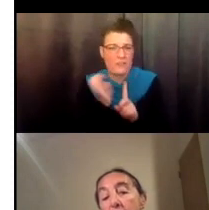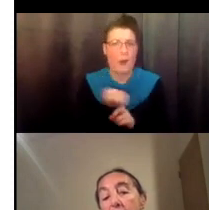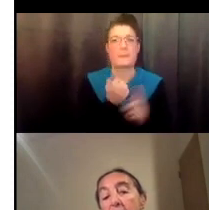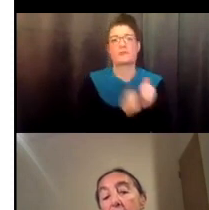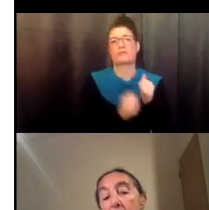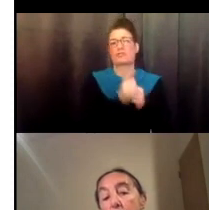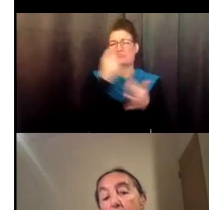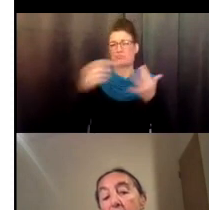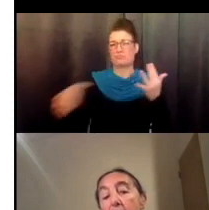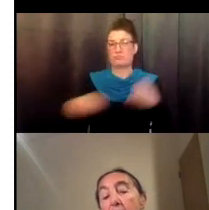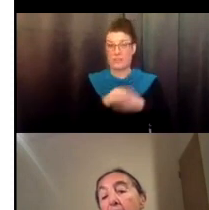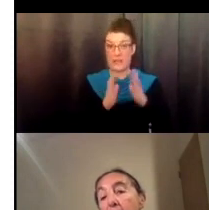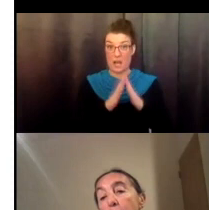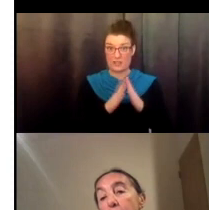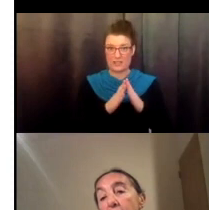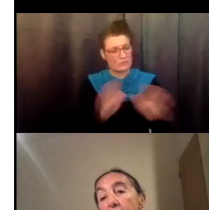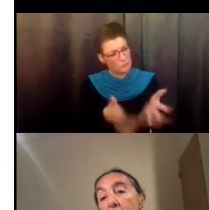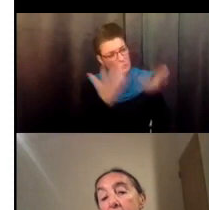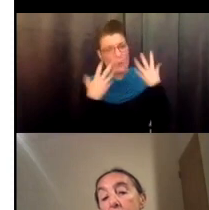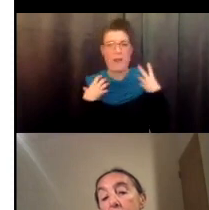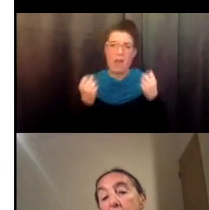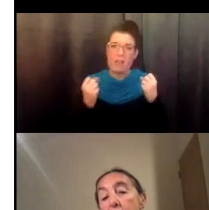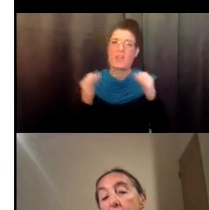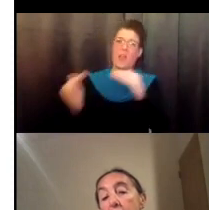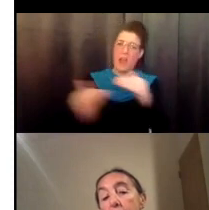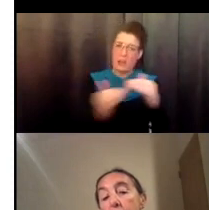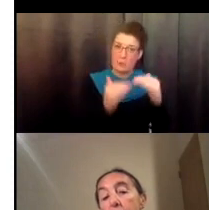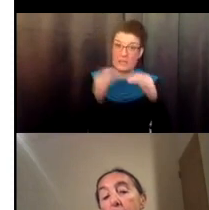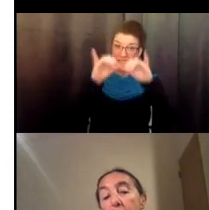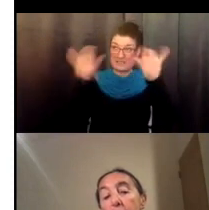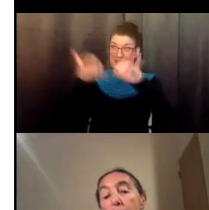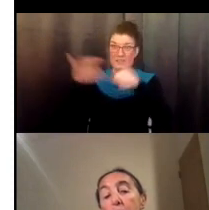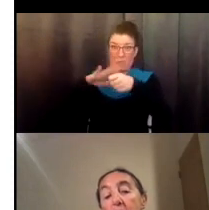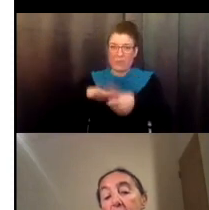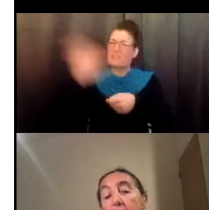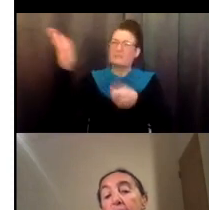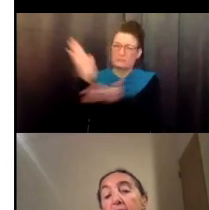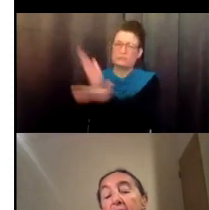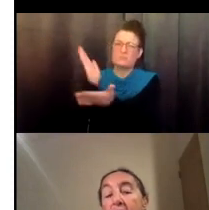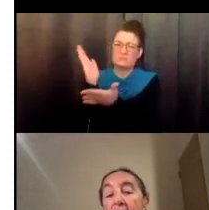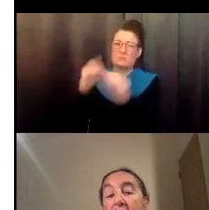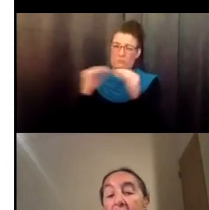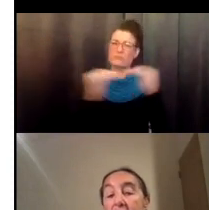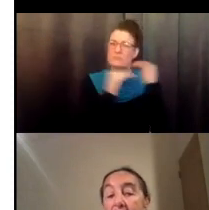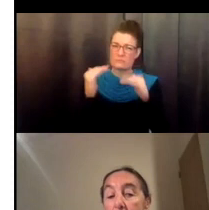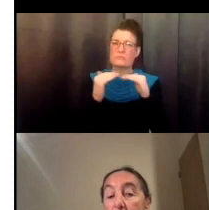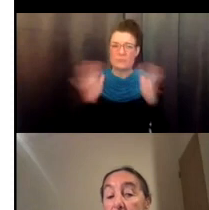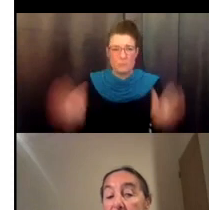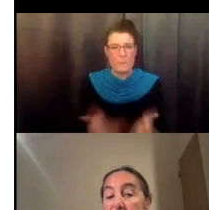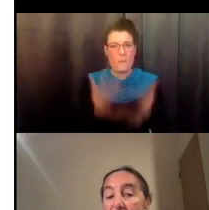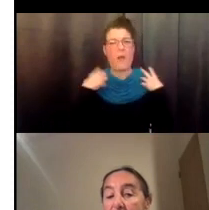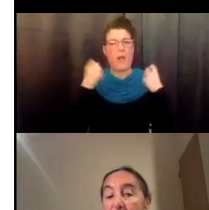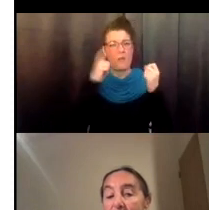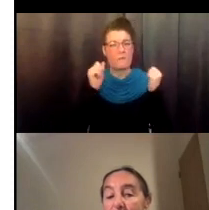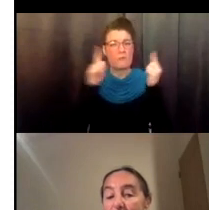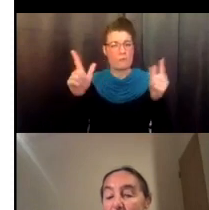health and equity, and we create systems changes that promote health and well-being. And since I believe